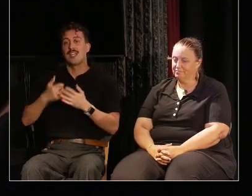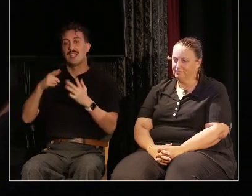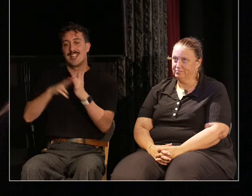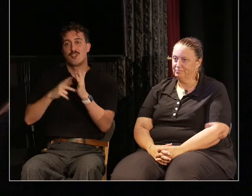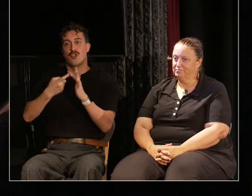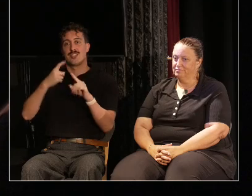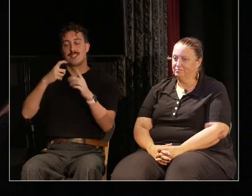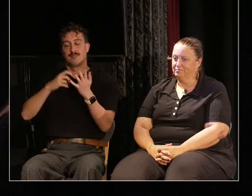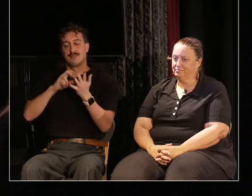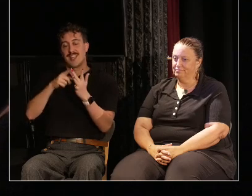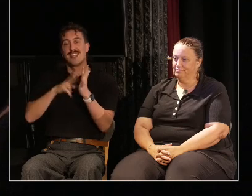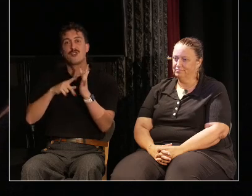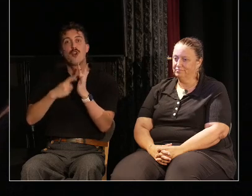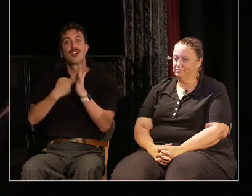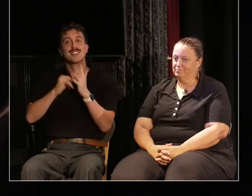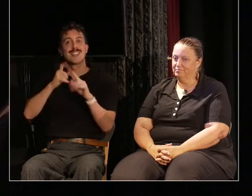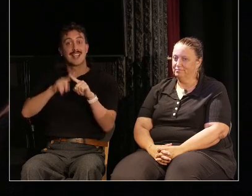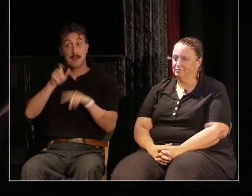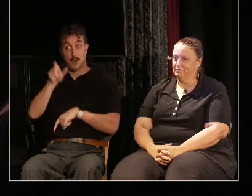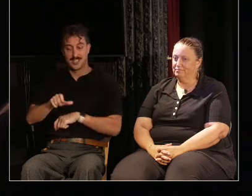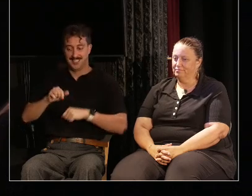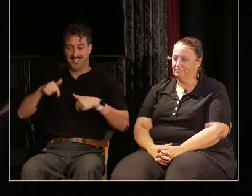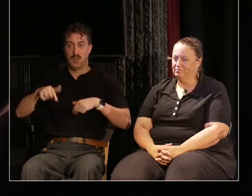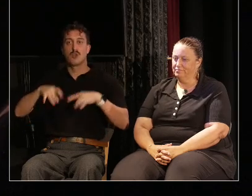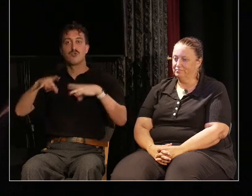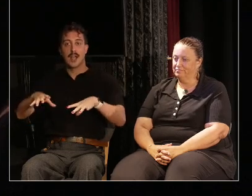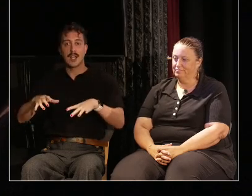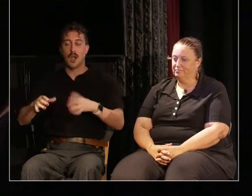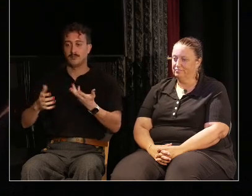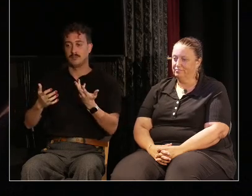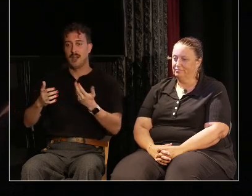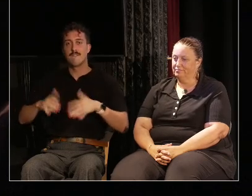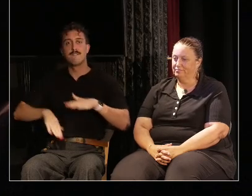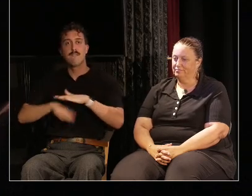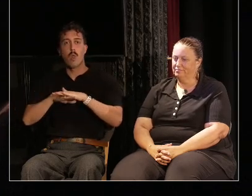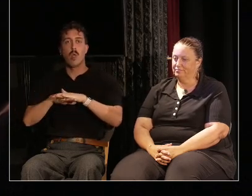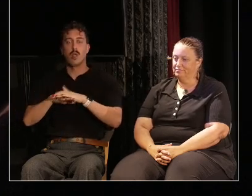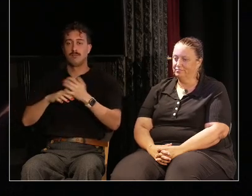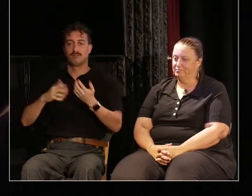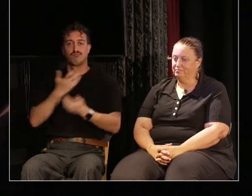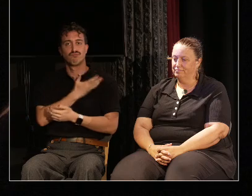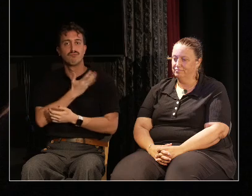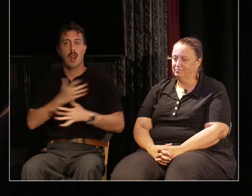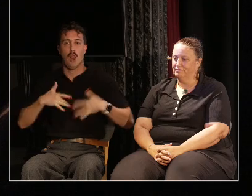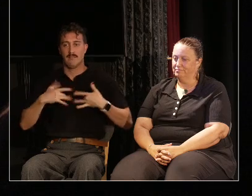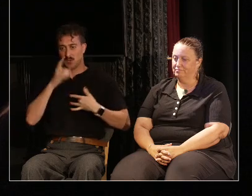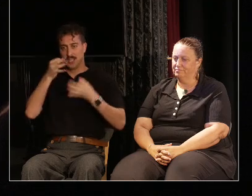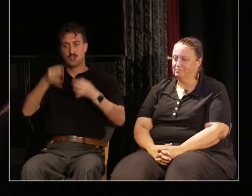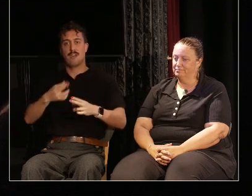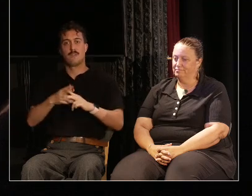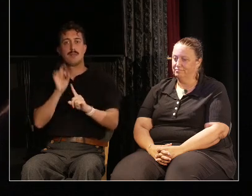to live a full and dignified life in which they decide what happens to their own